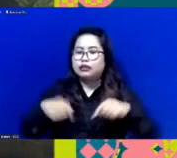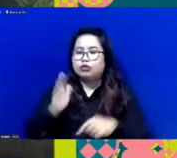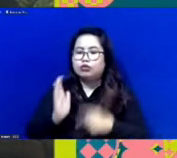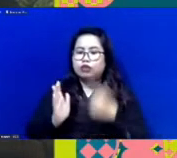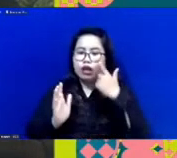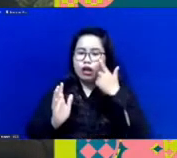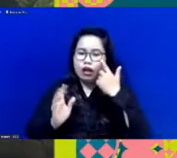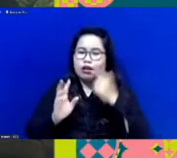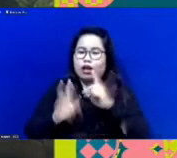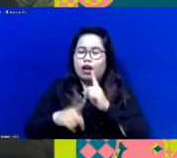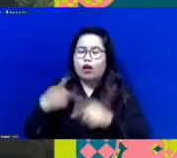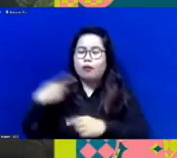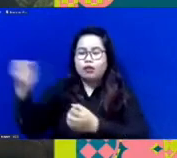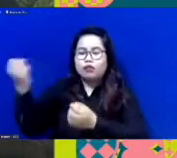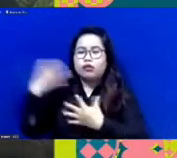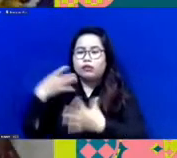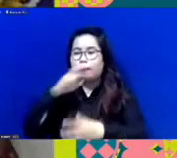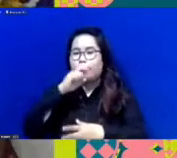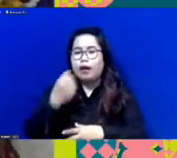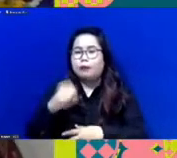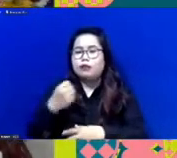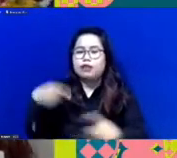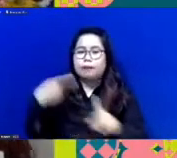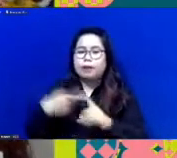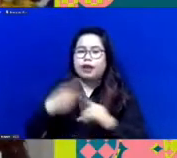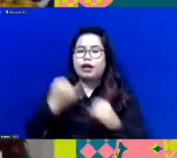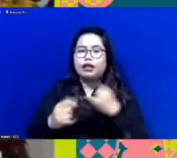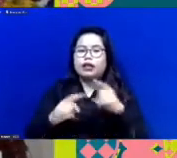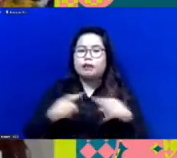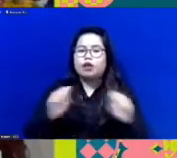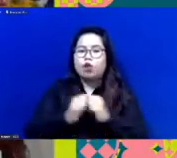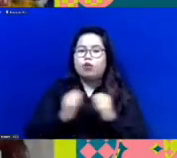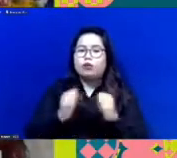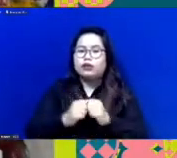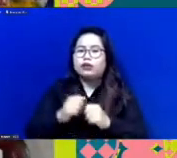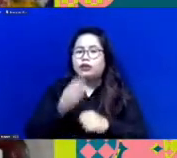and your integrity is true to its word. So thank you.